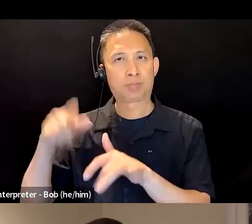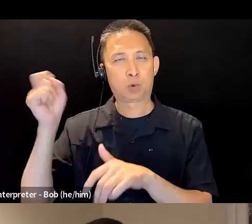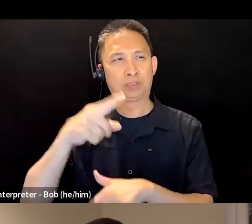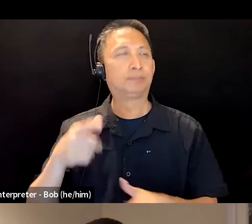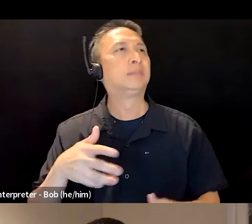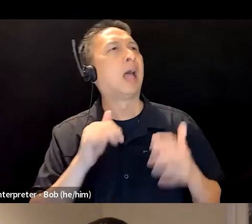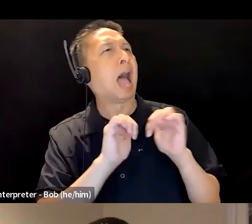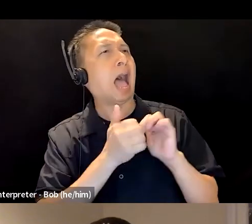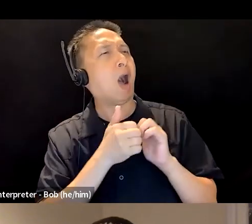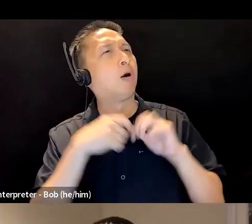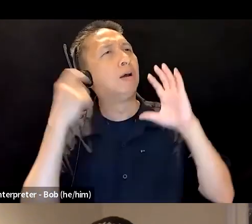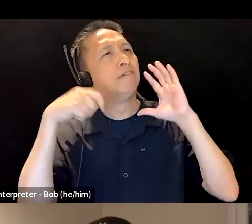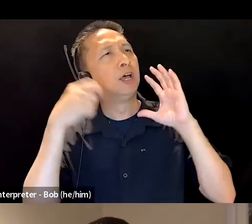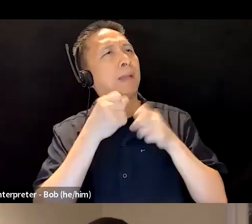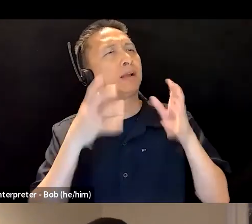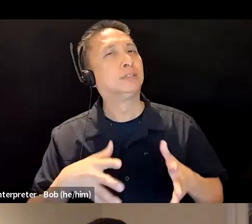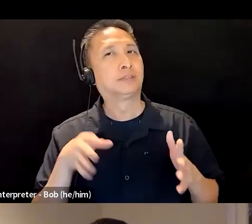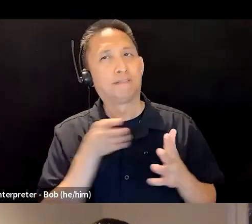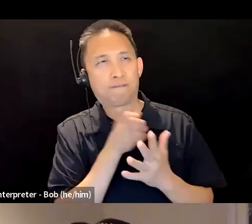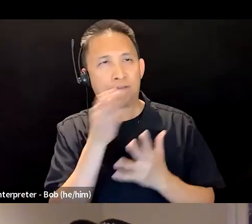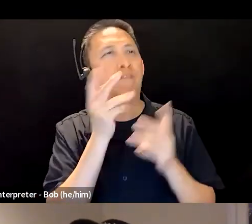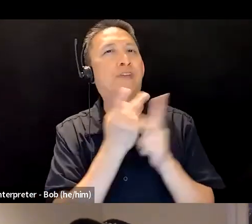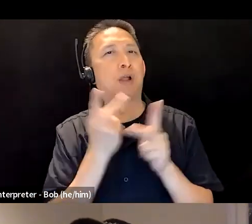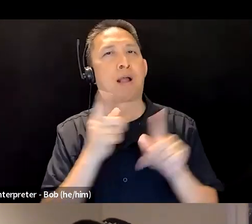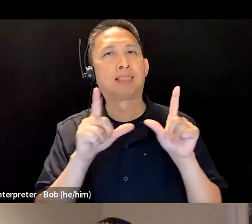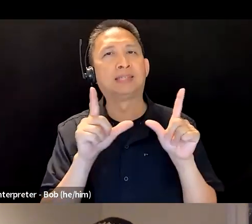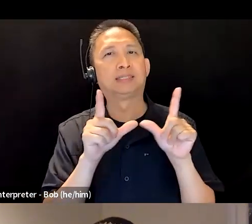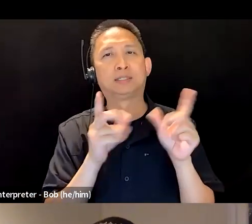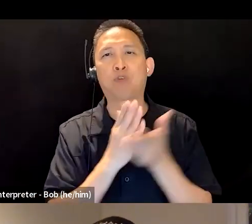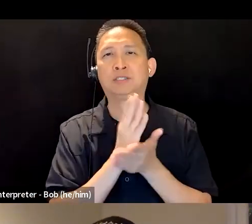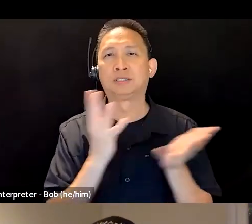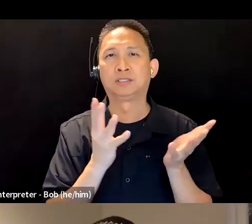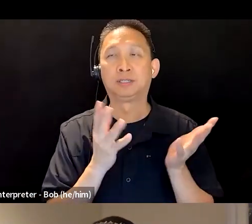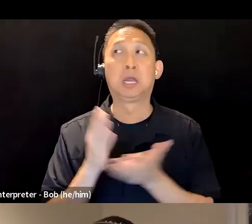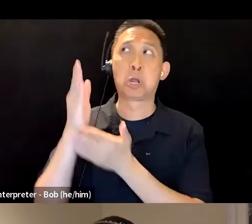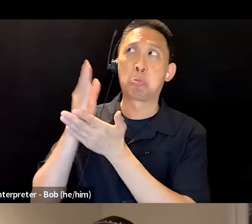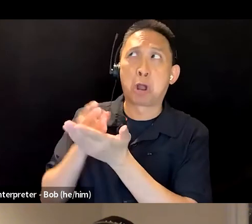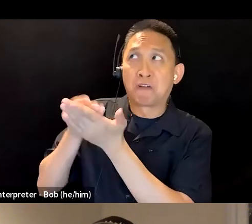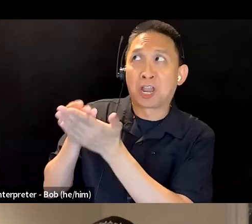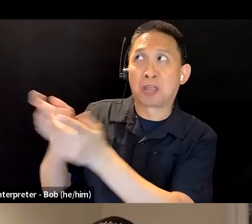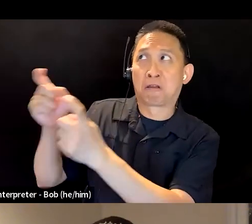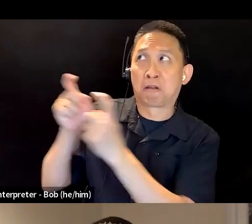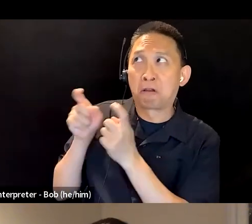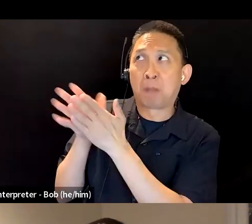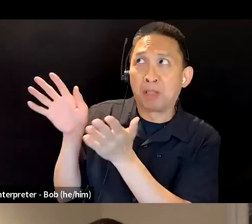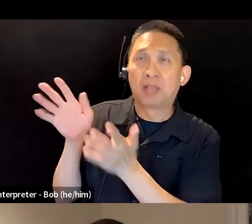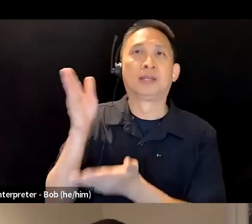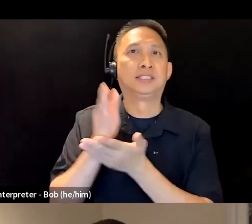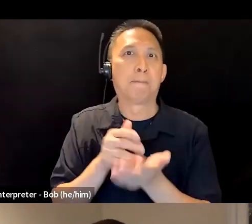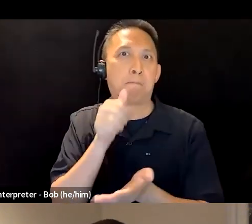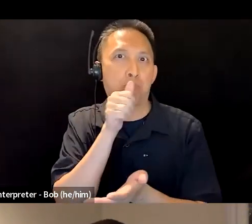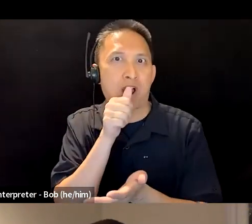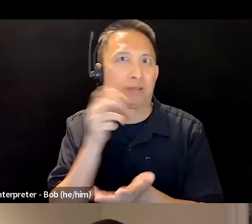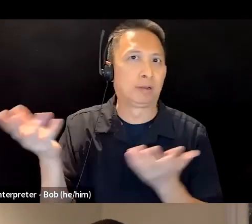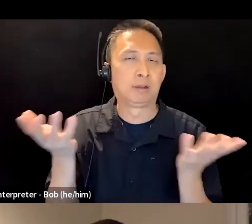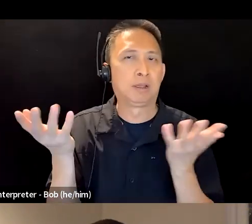filmmakers navigate licensing rights, especially if you've got part funding from public media and part funding from outside, and it's about a